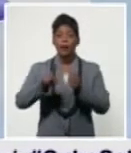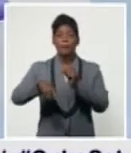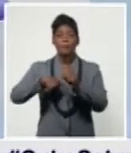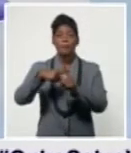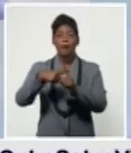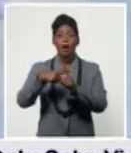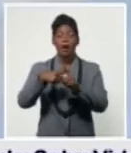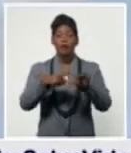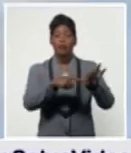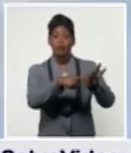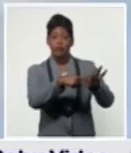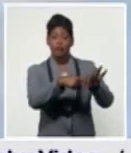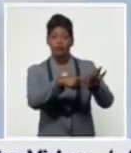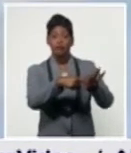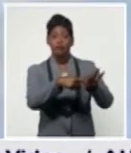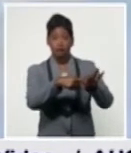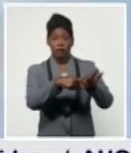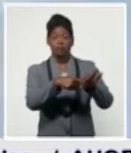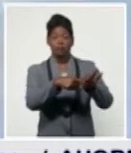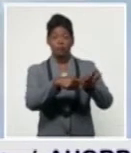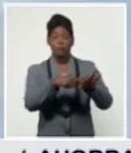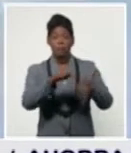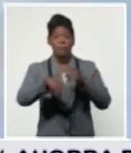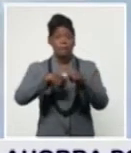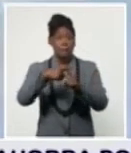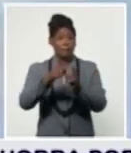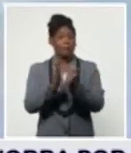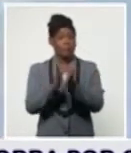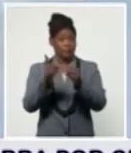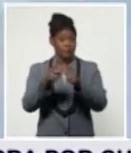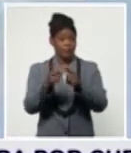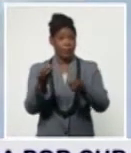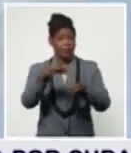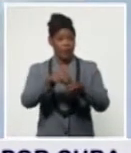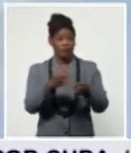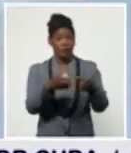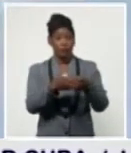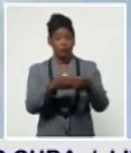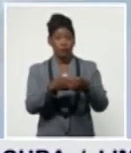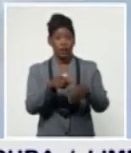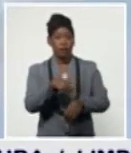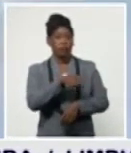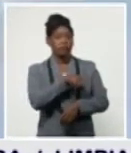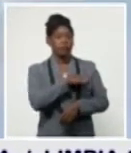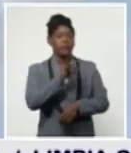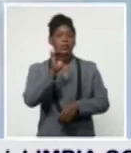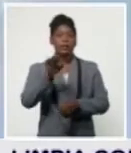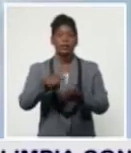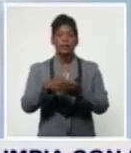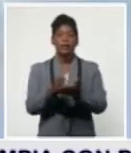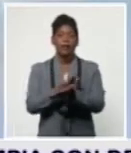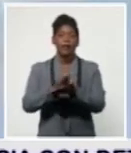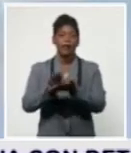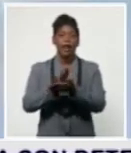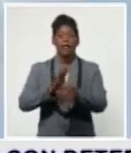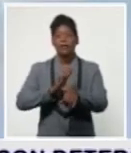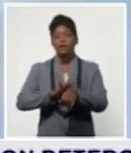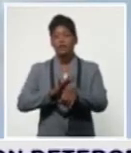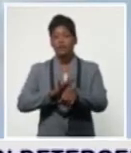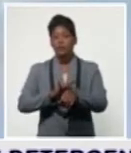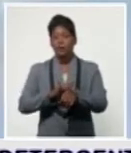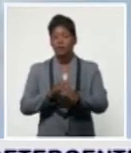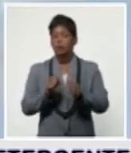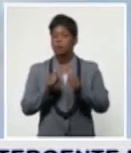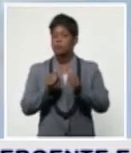15 days. And so we now have 13 provinces and the Isle of Youth, a special municipality,